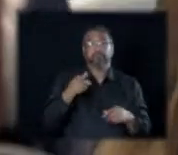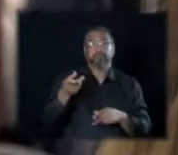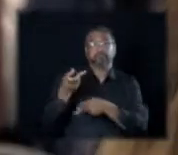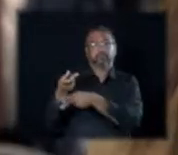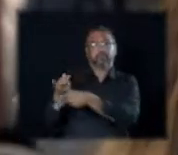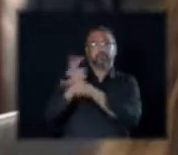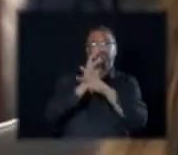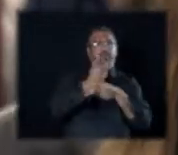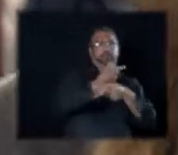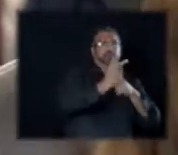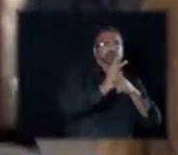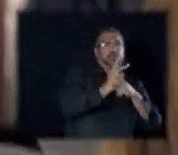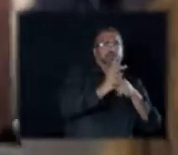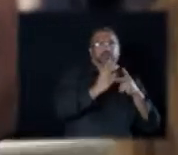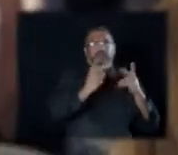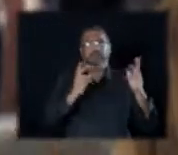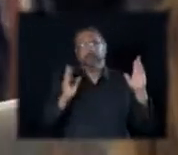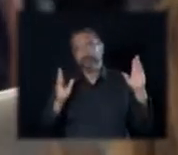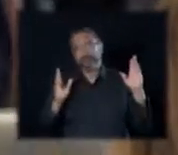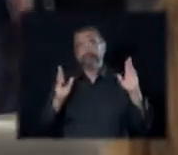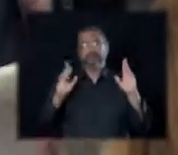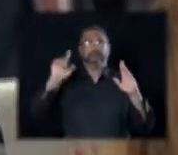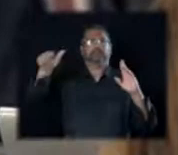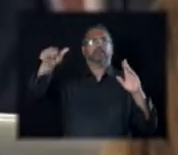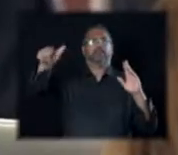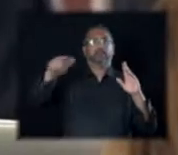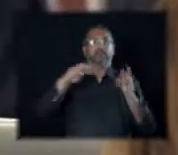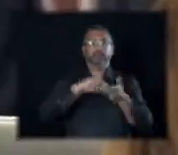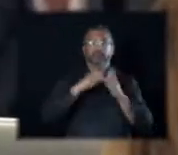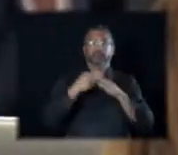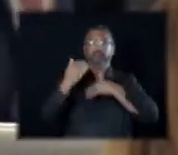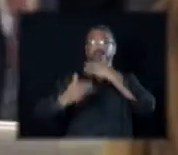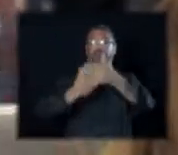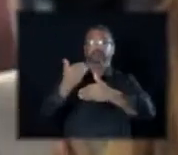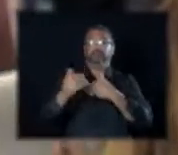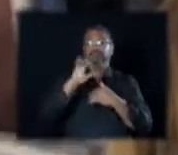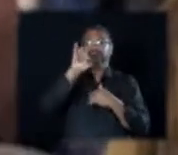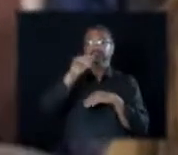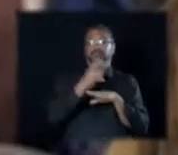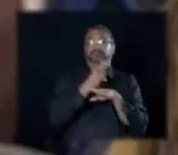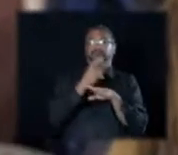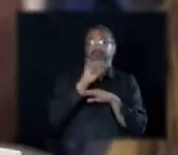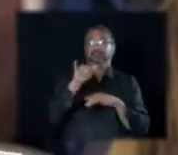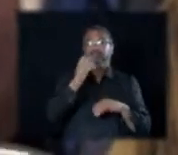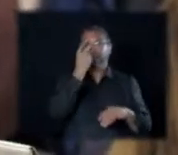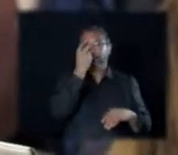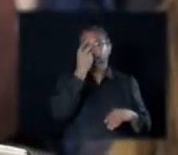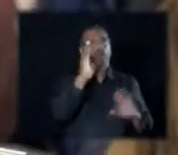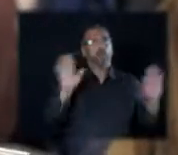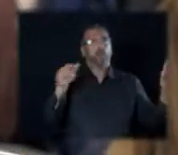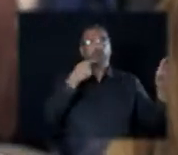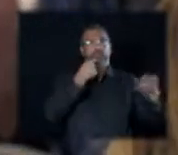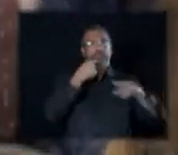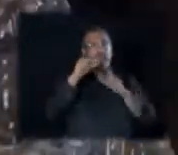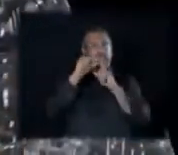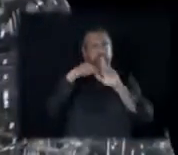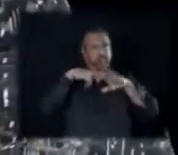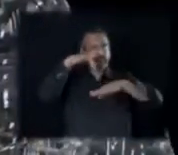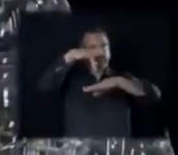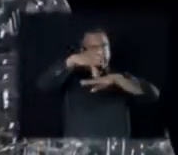exercise of locating the bank accounts, the loans from the Treasury will not be